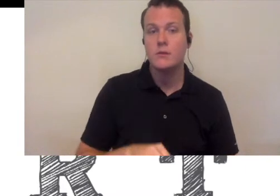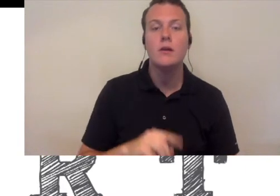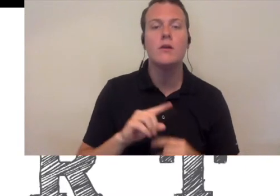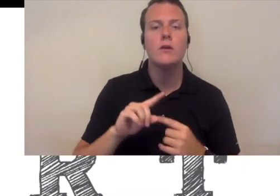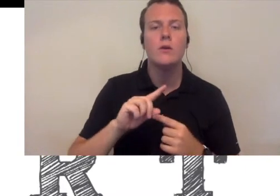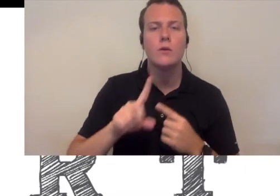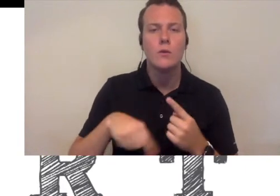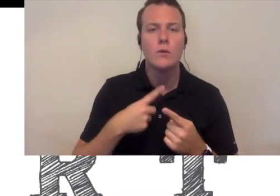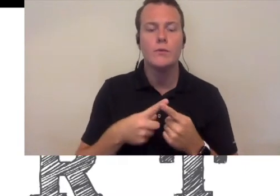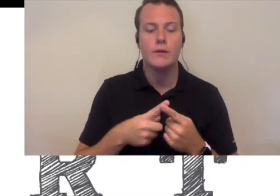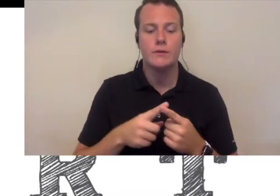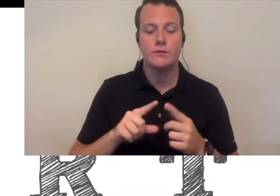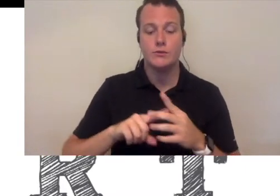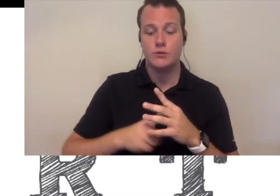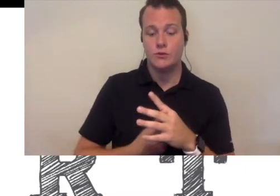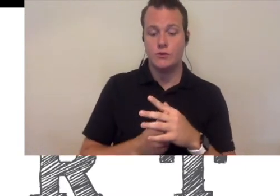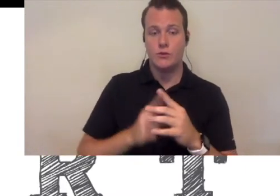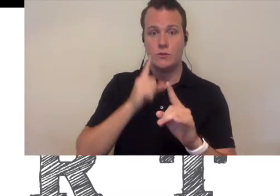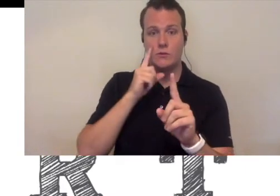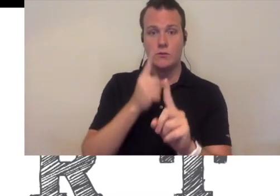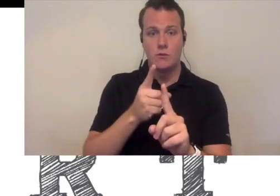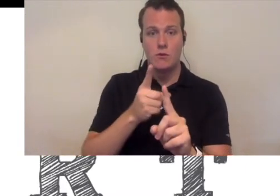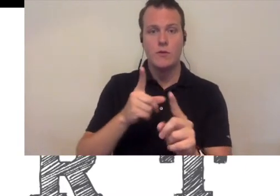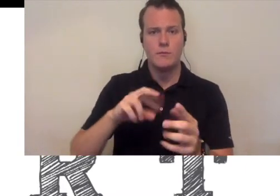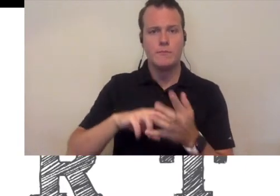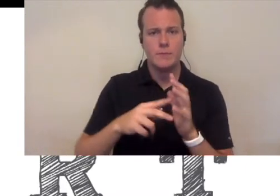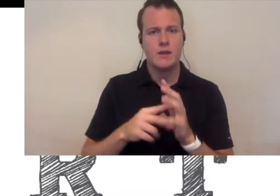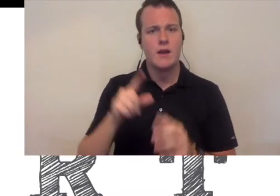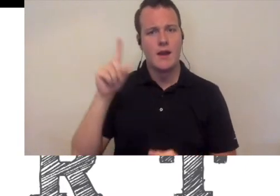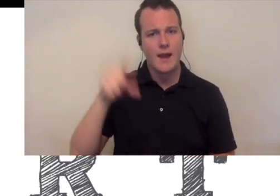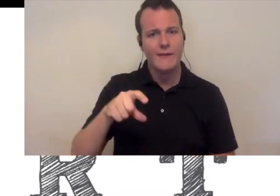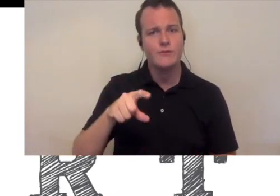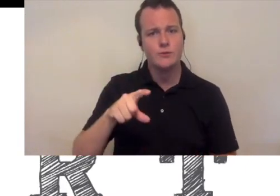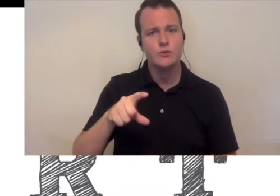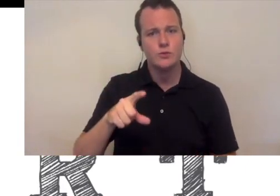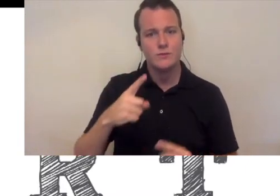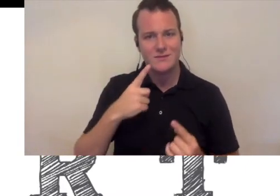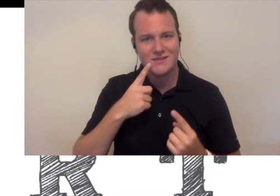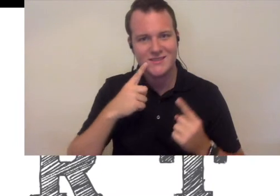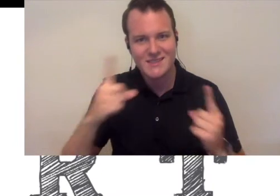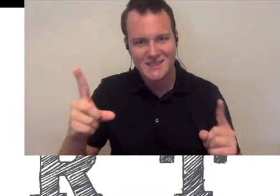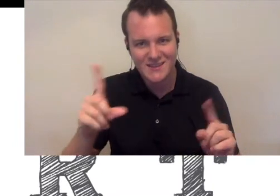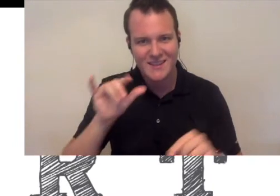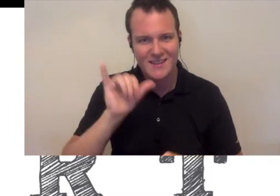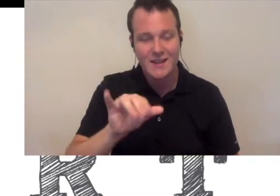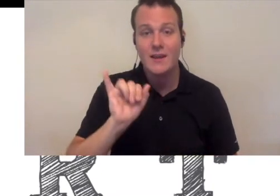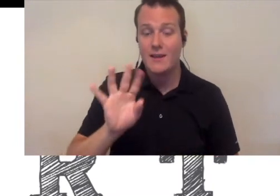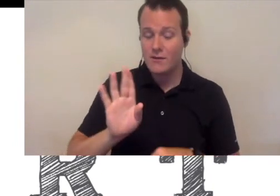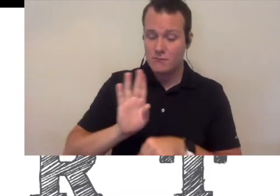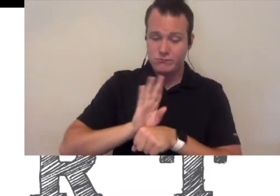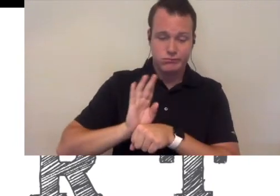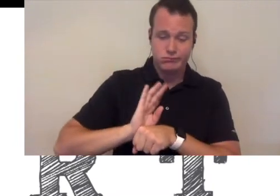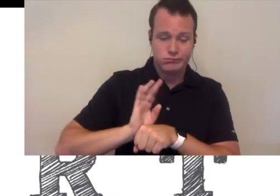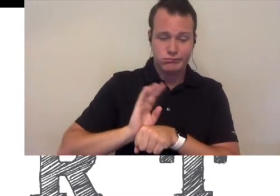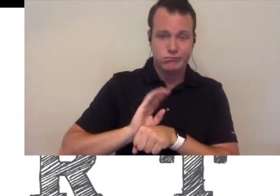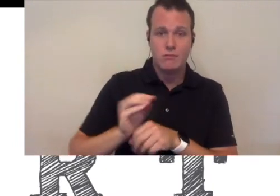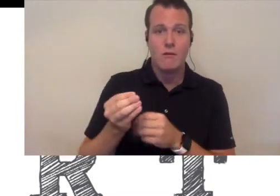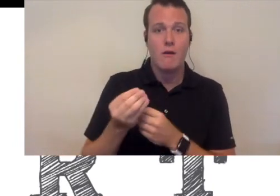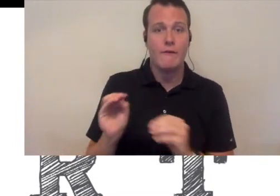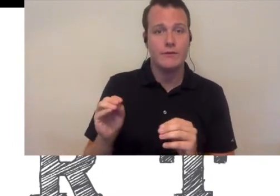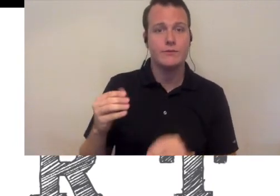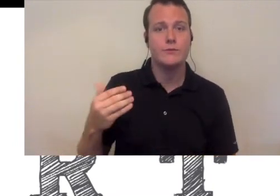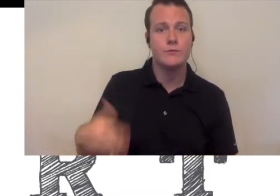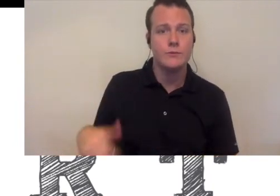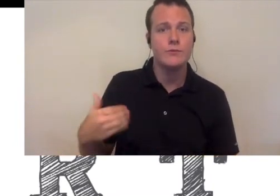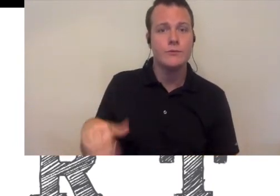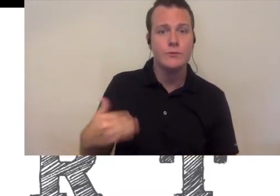goal, make it so it's a goal that you can reach. If you are very busy and you're in a busy office and